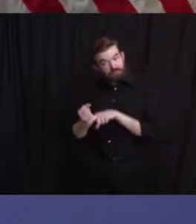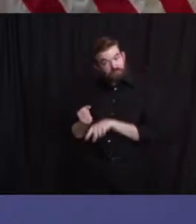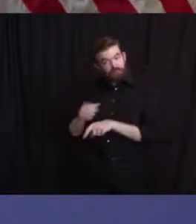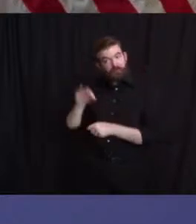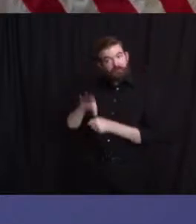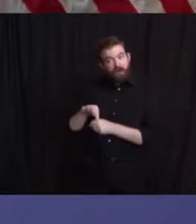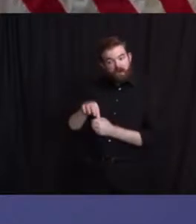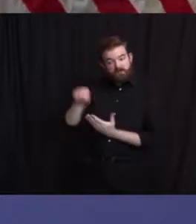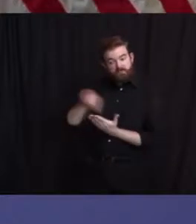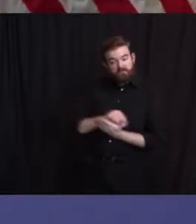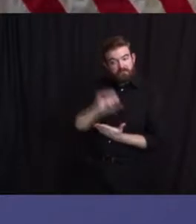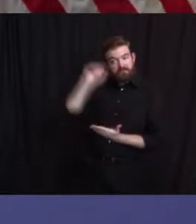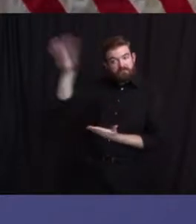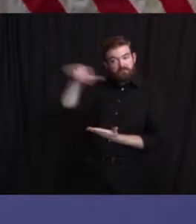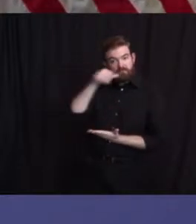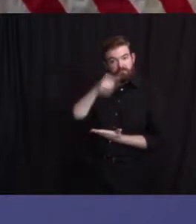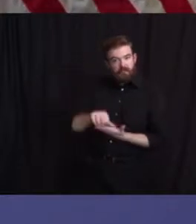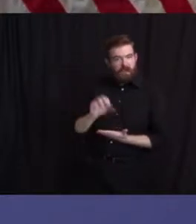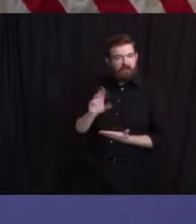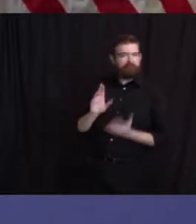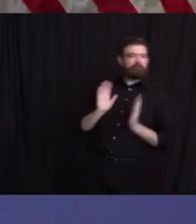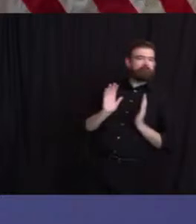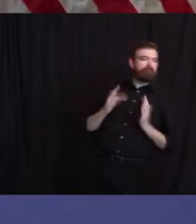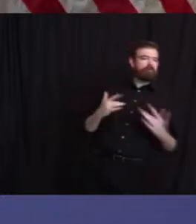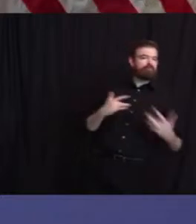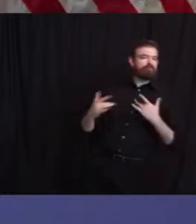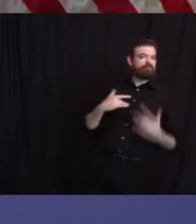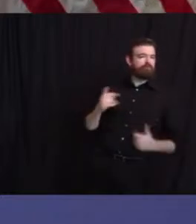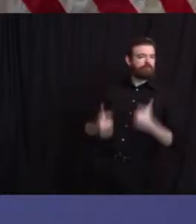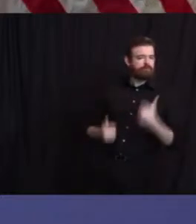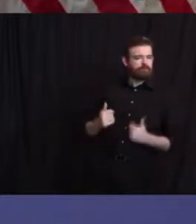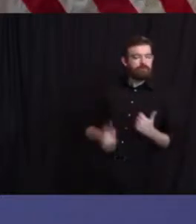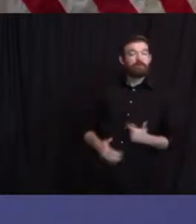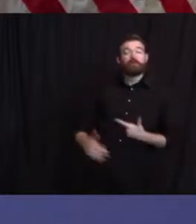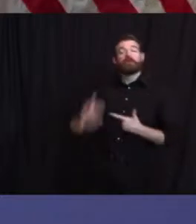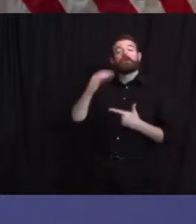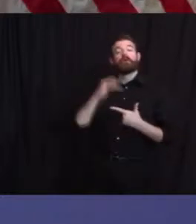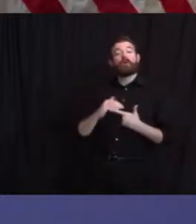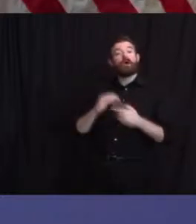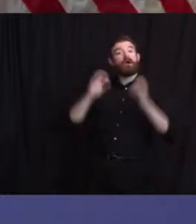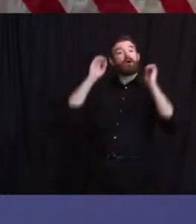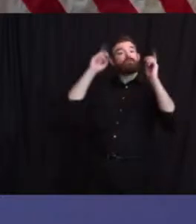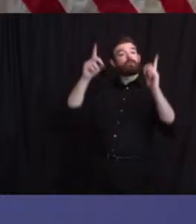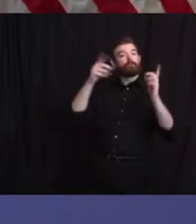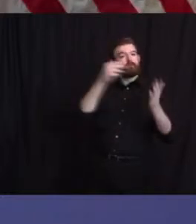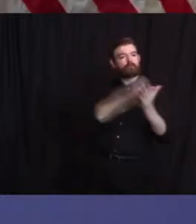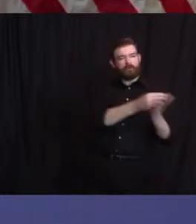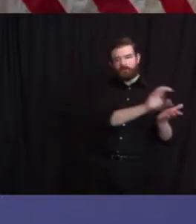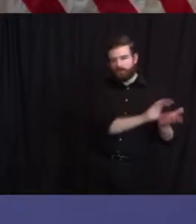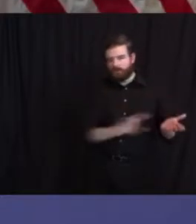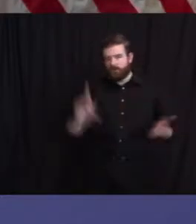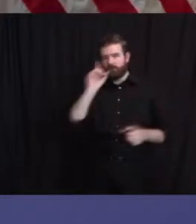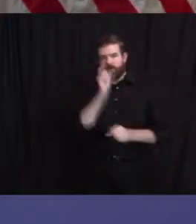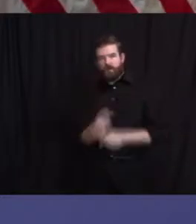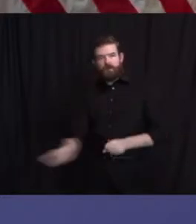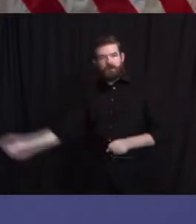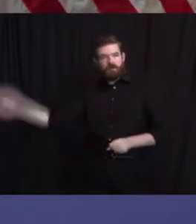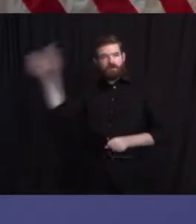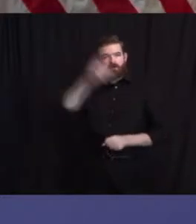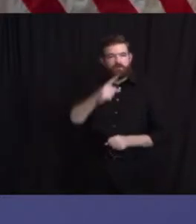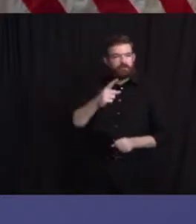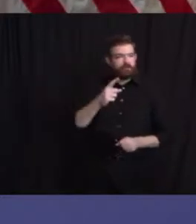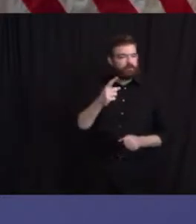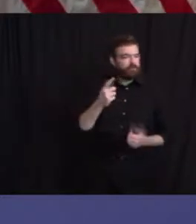that wouldn't happen because of the virus, which means some will have to account for millions of less coming in. Why cut school funding since that's